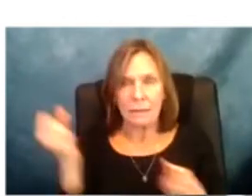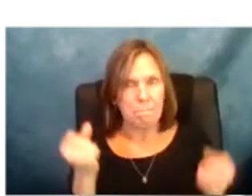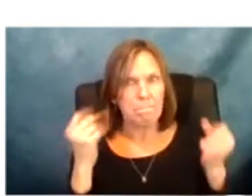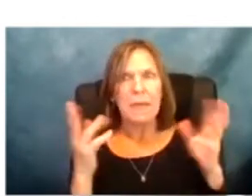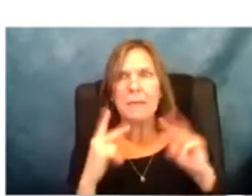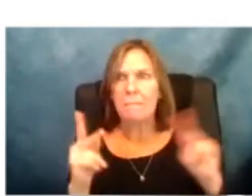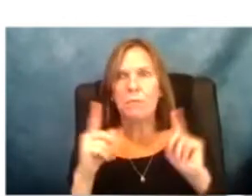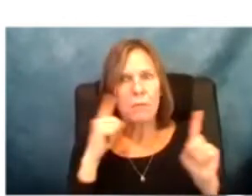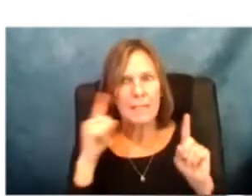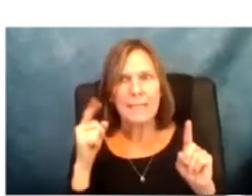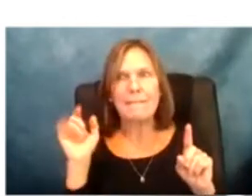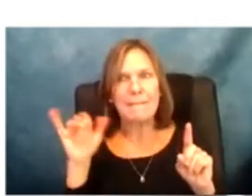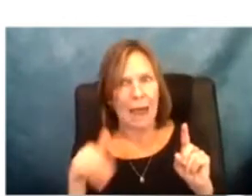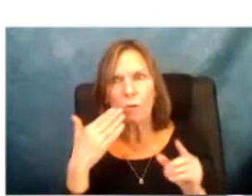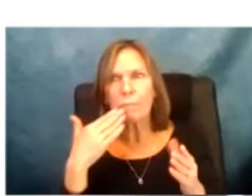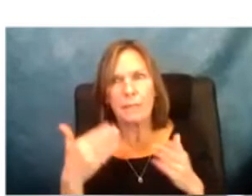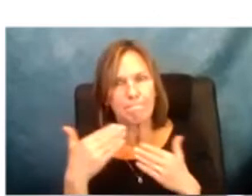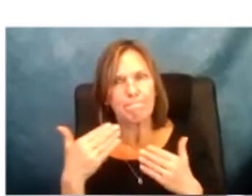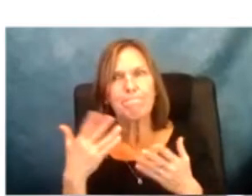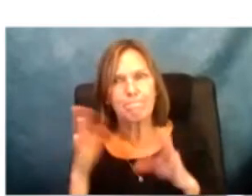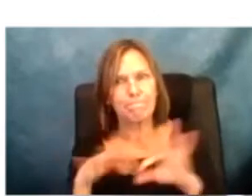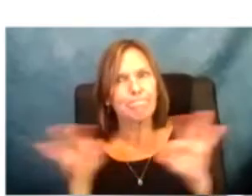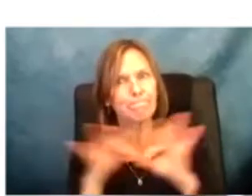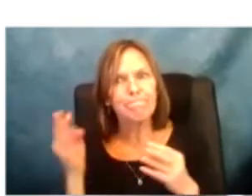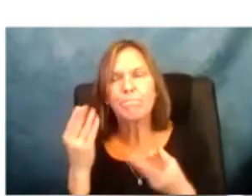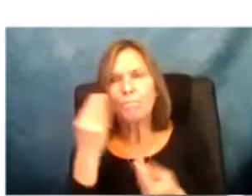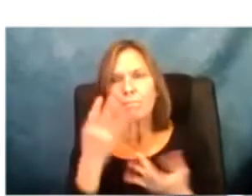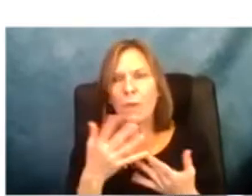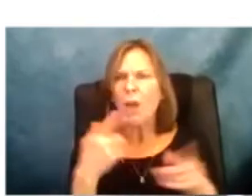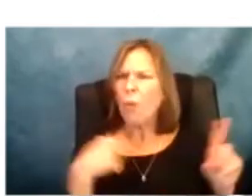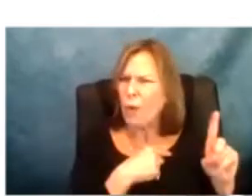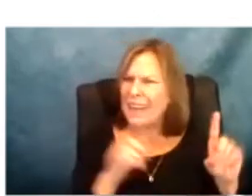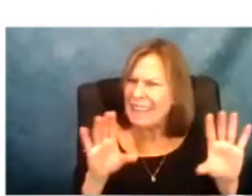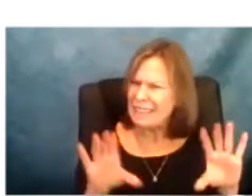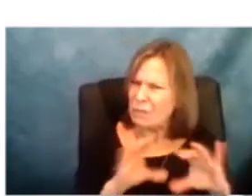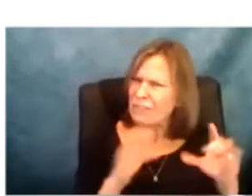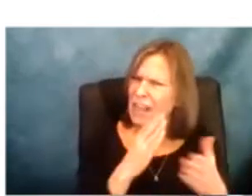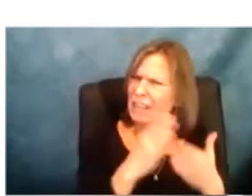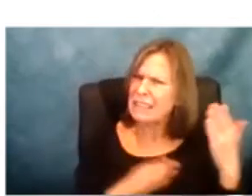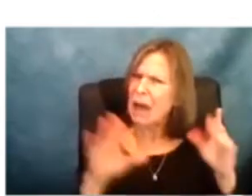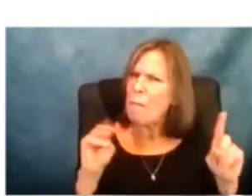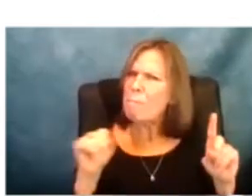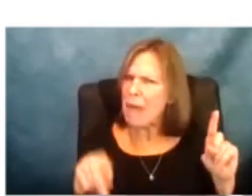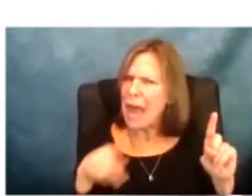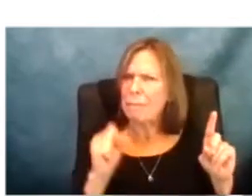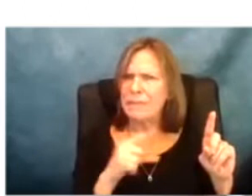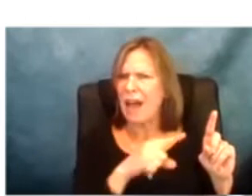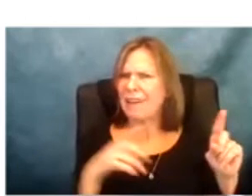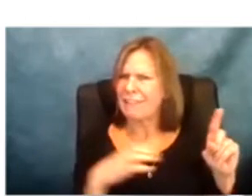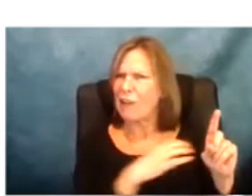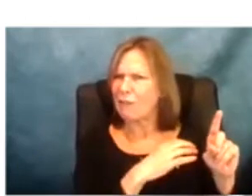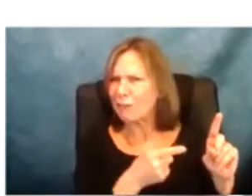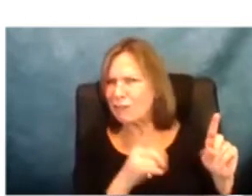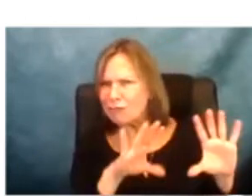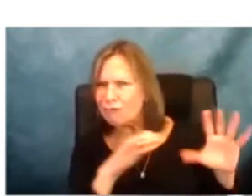and think that that was really interesting. And we've done some maps at the congressional district level. And that could